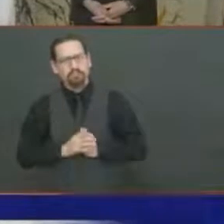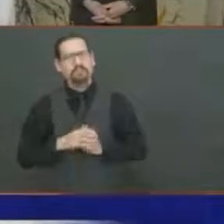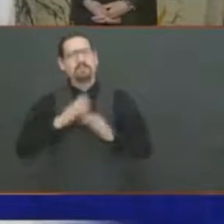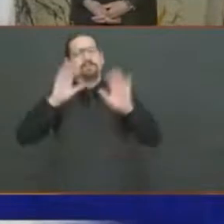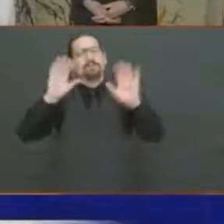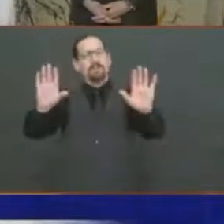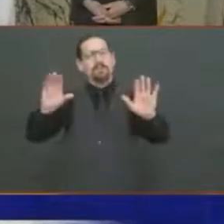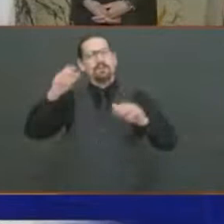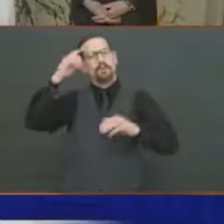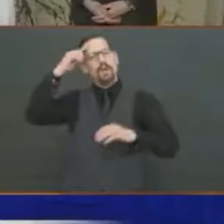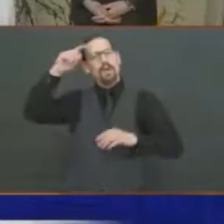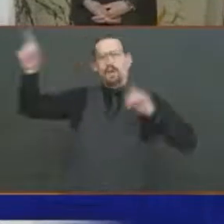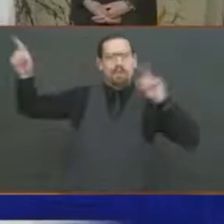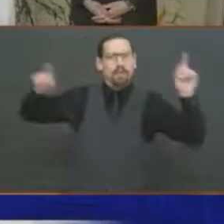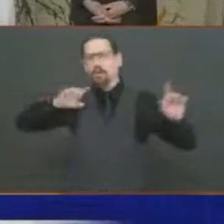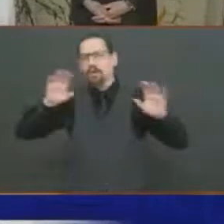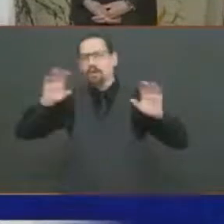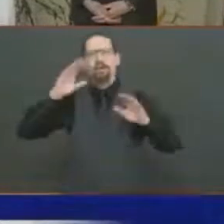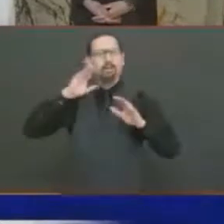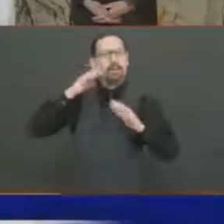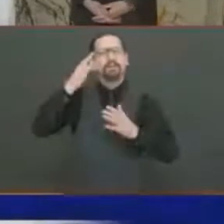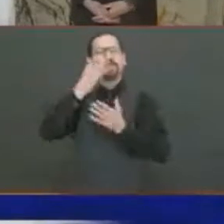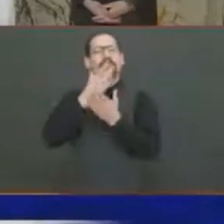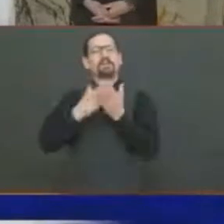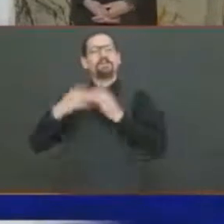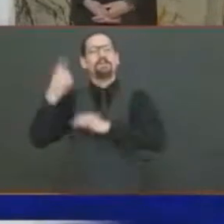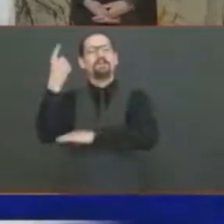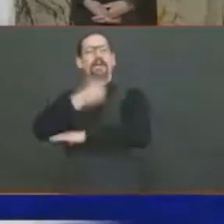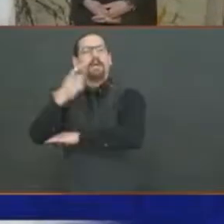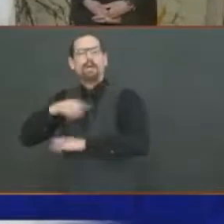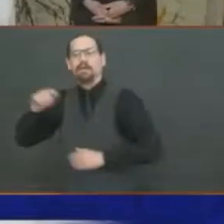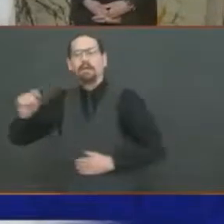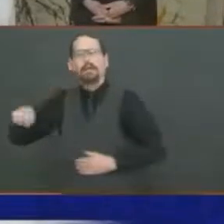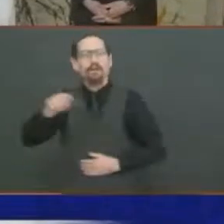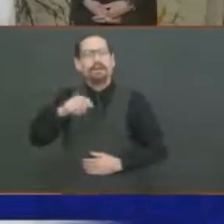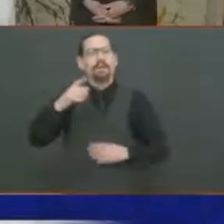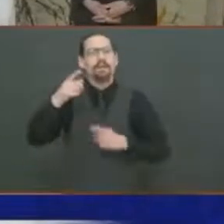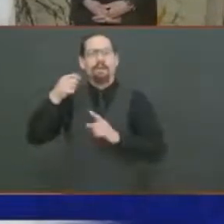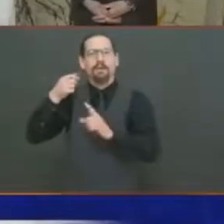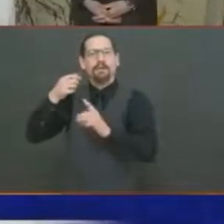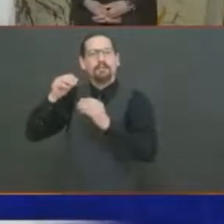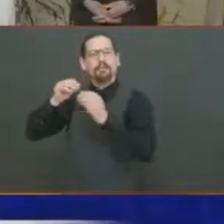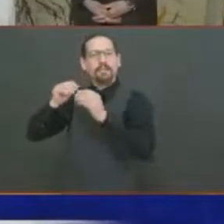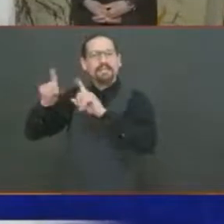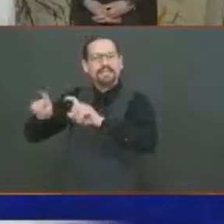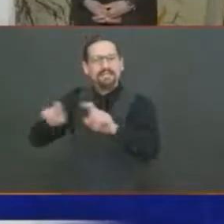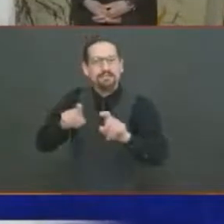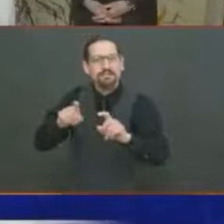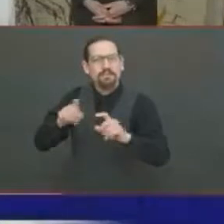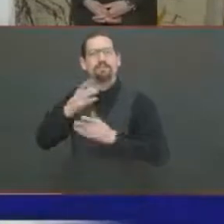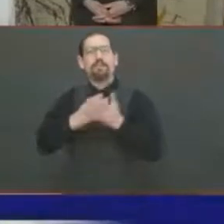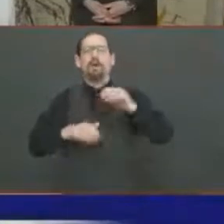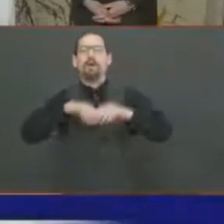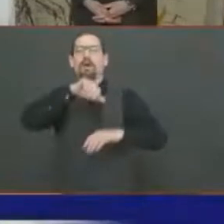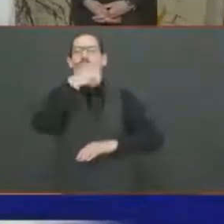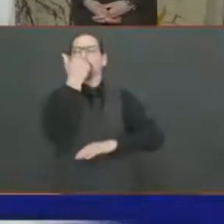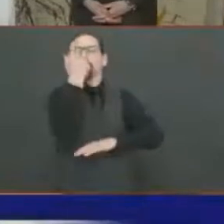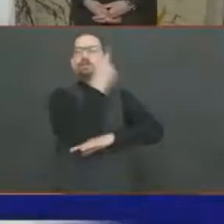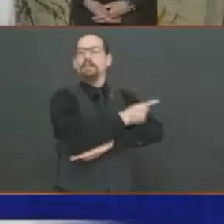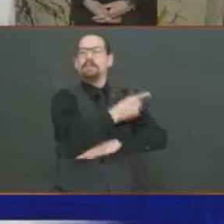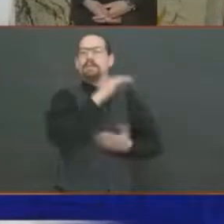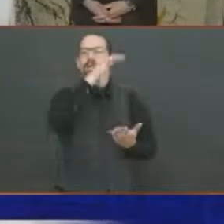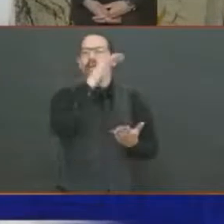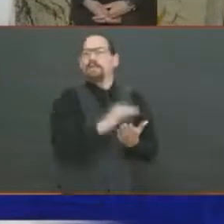test more, some days you test fewer people? When it rains out, we test fewer people. We're keeping track of the percent